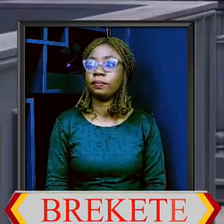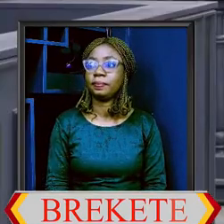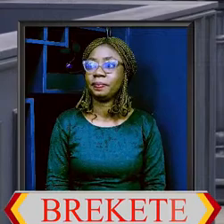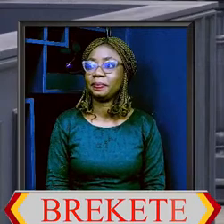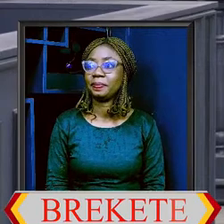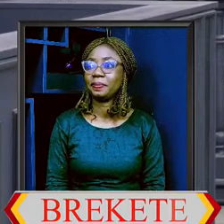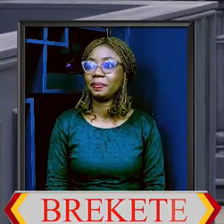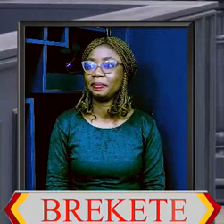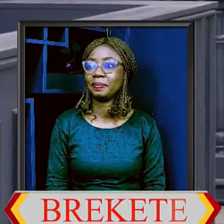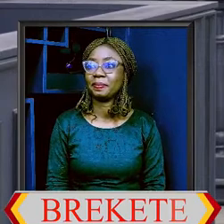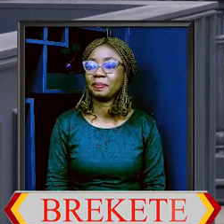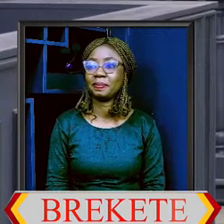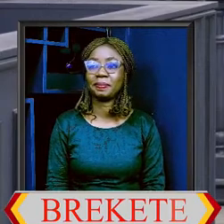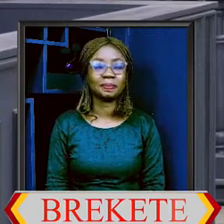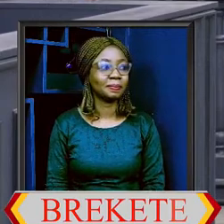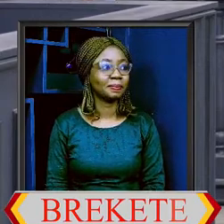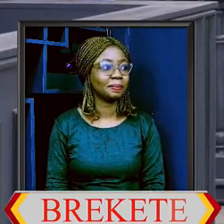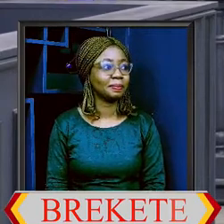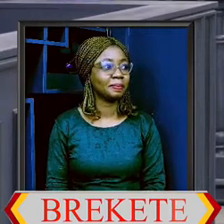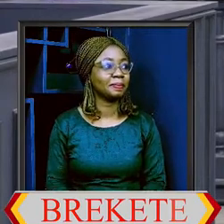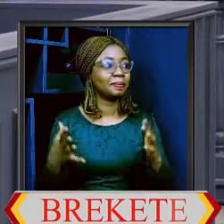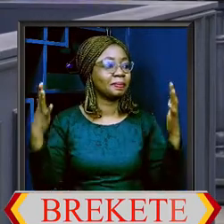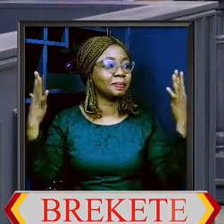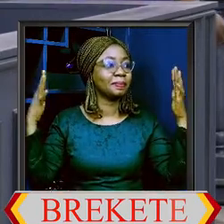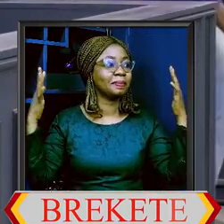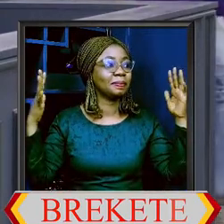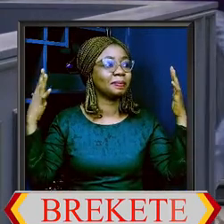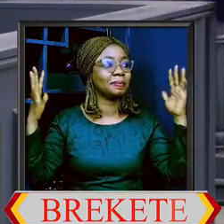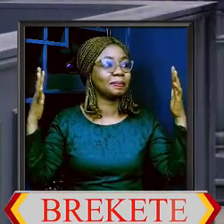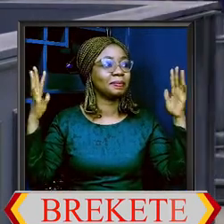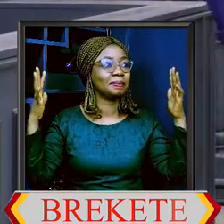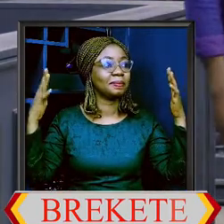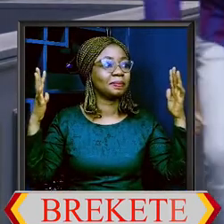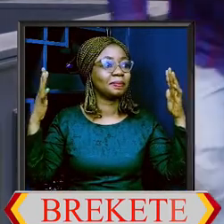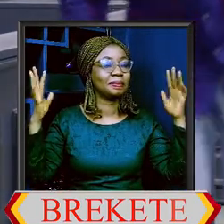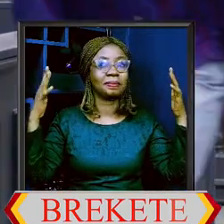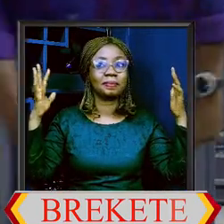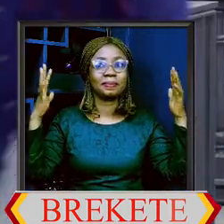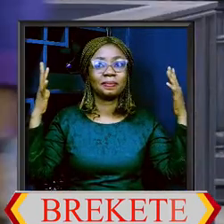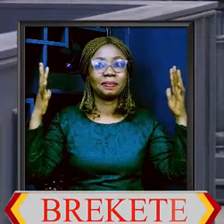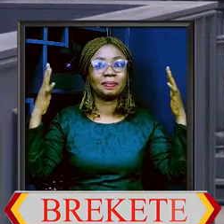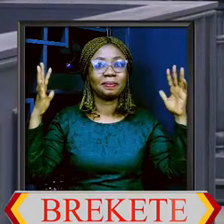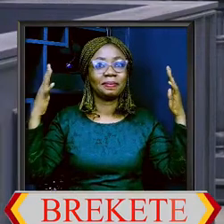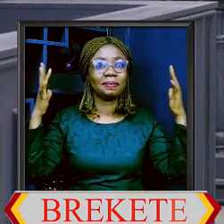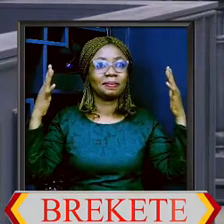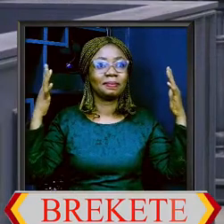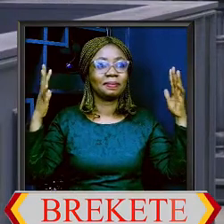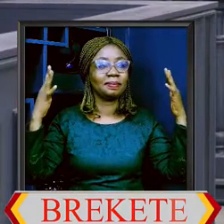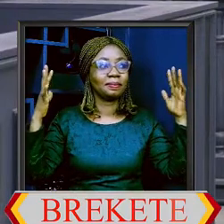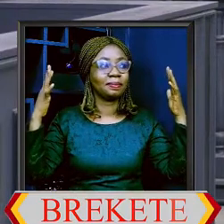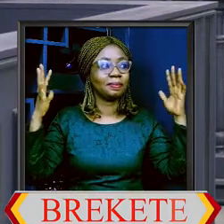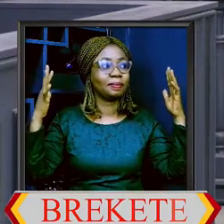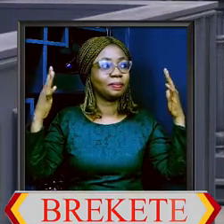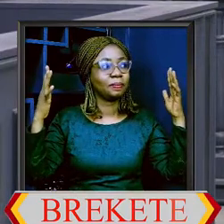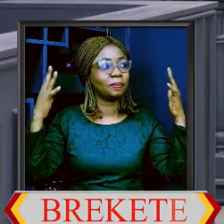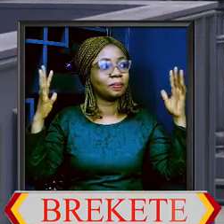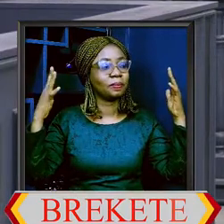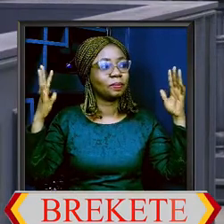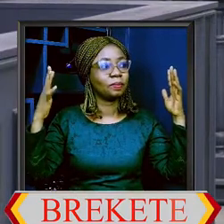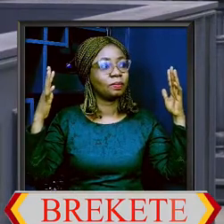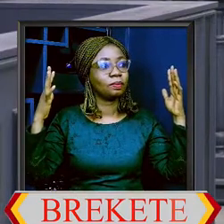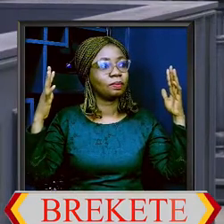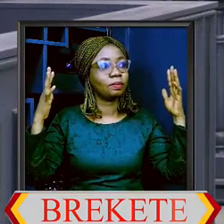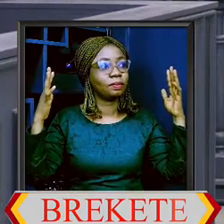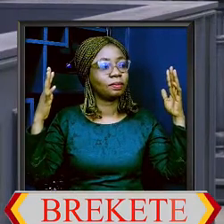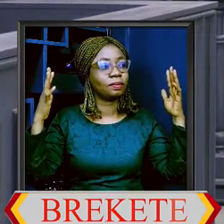uh they come they come no worry in of progress they not go clap now hold hold this